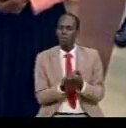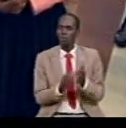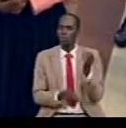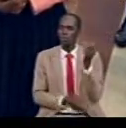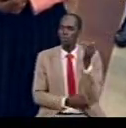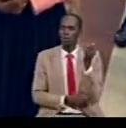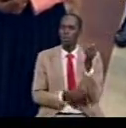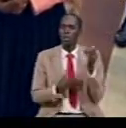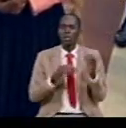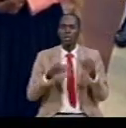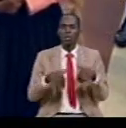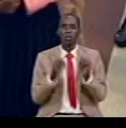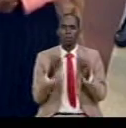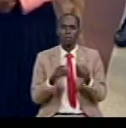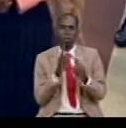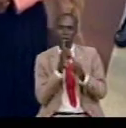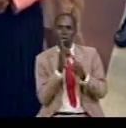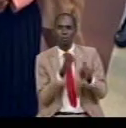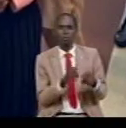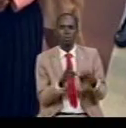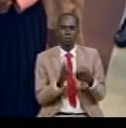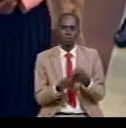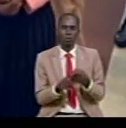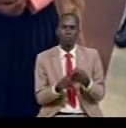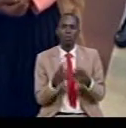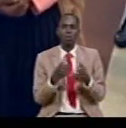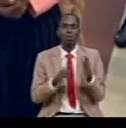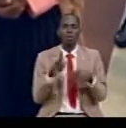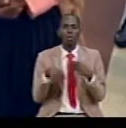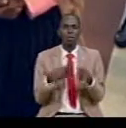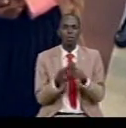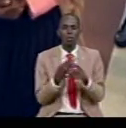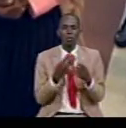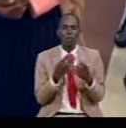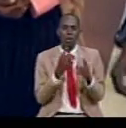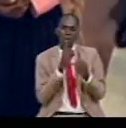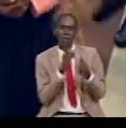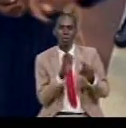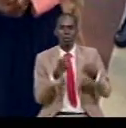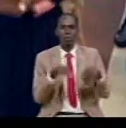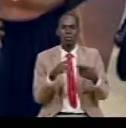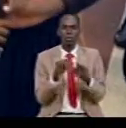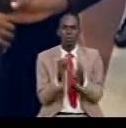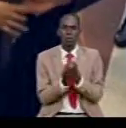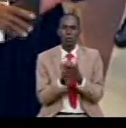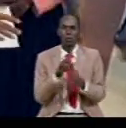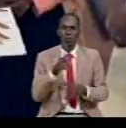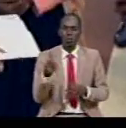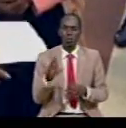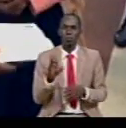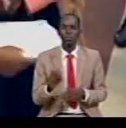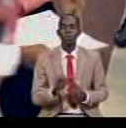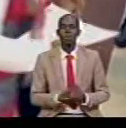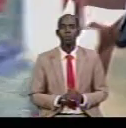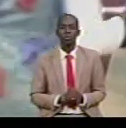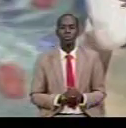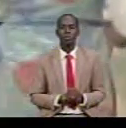you respond? What kind of answer can you give to your friend? Thank you. Yeah, thank you.